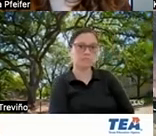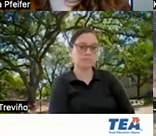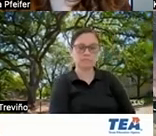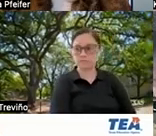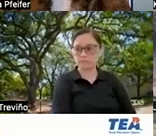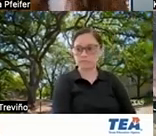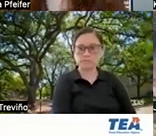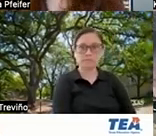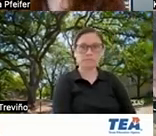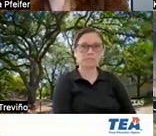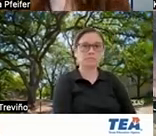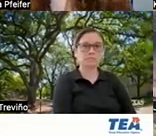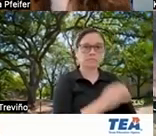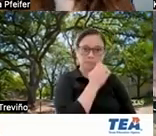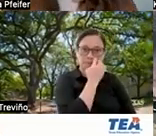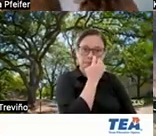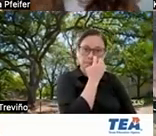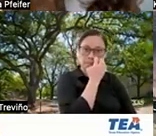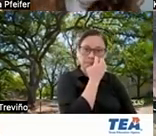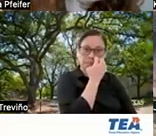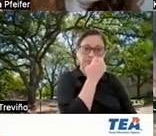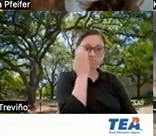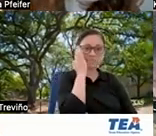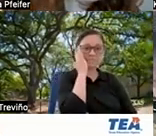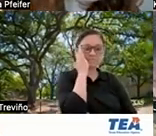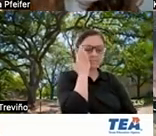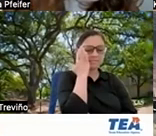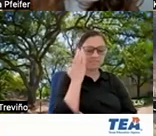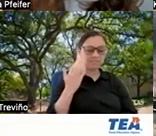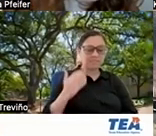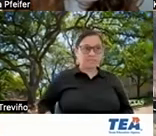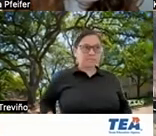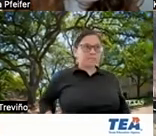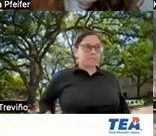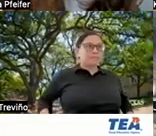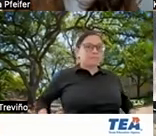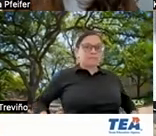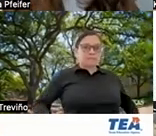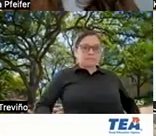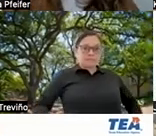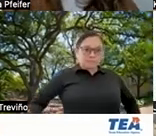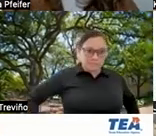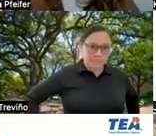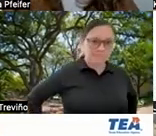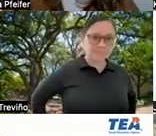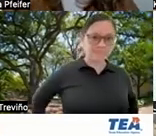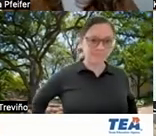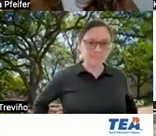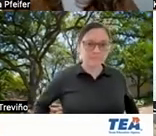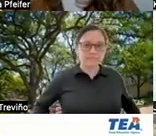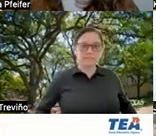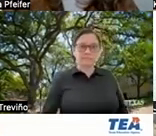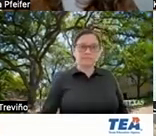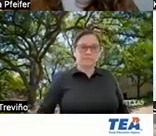rich idea doesn't take shortcuts. It doesn't use jargon like accessible or high quality.